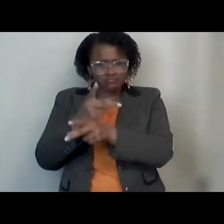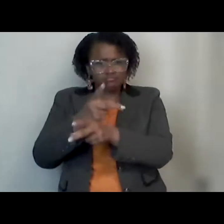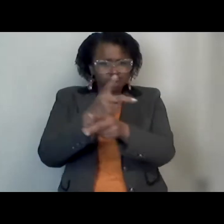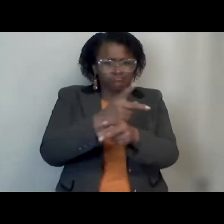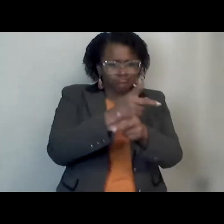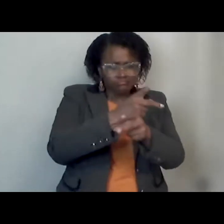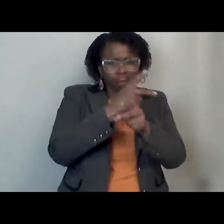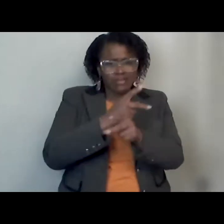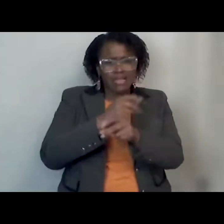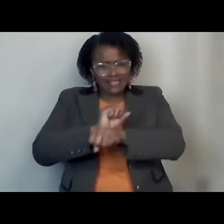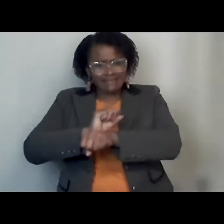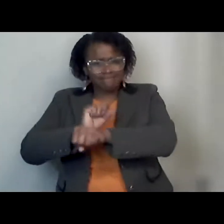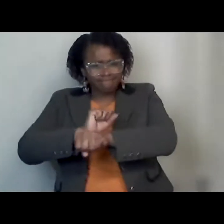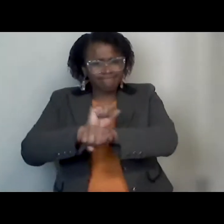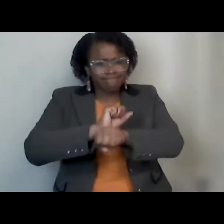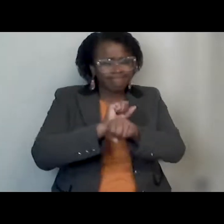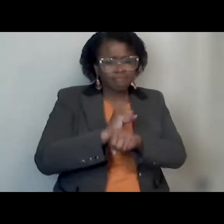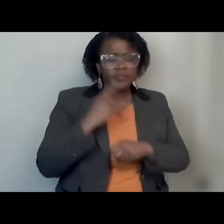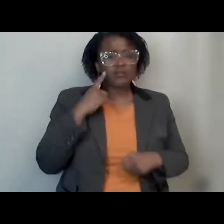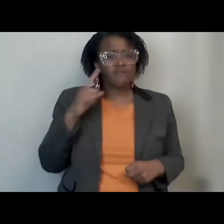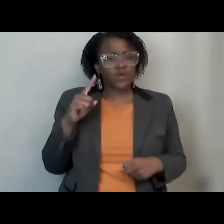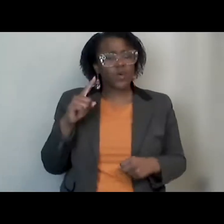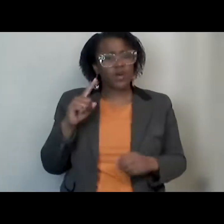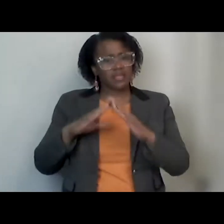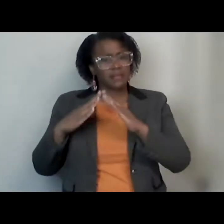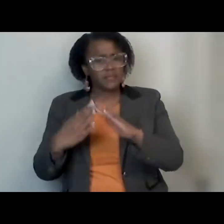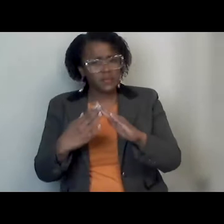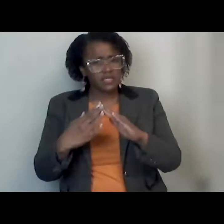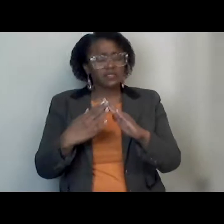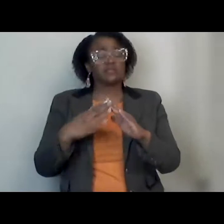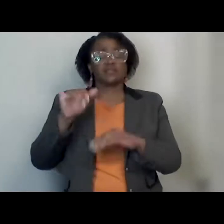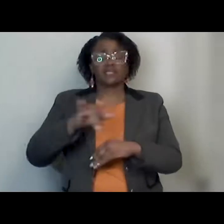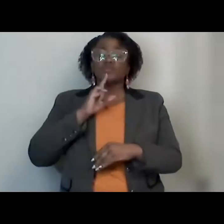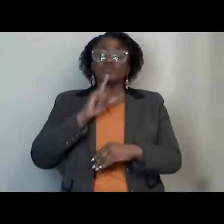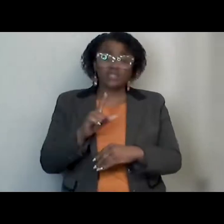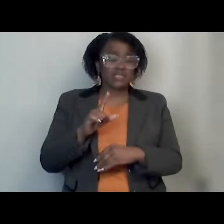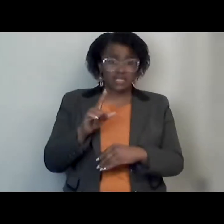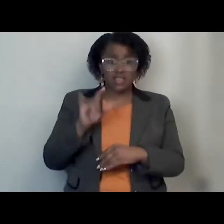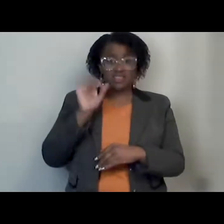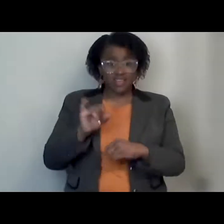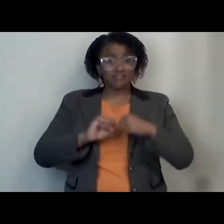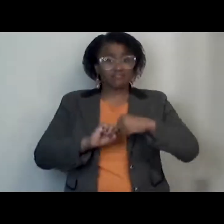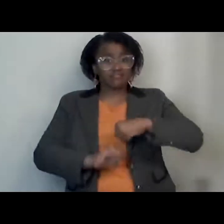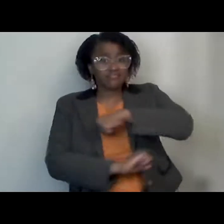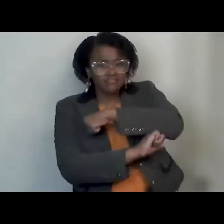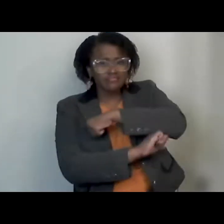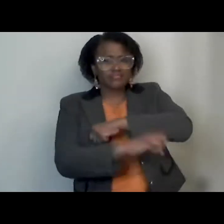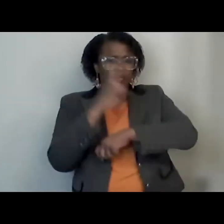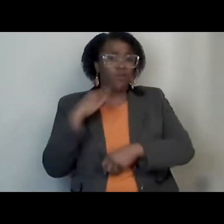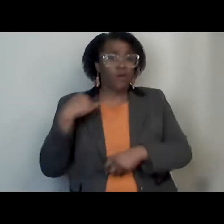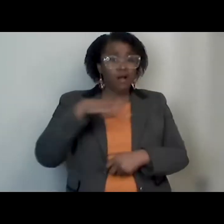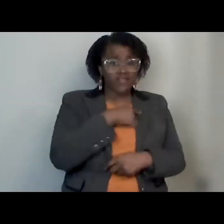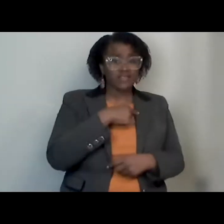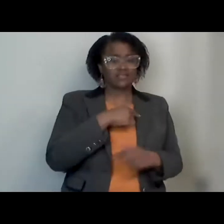laboring for the communities is really what's upholding all of us. So in terms